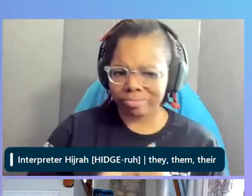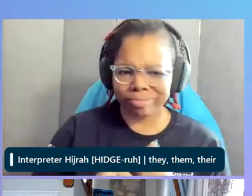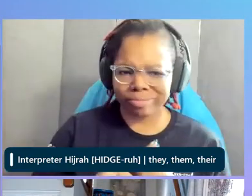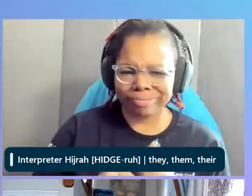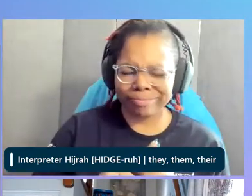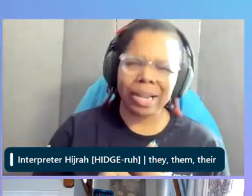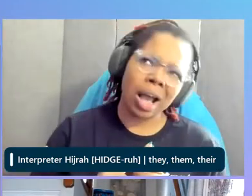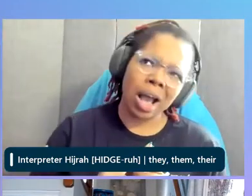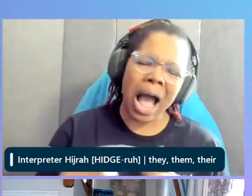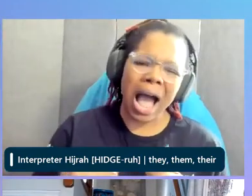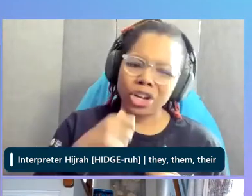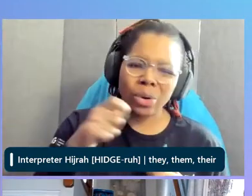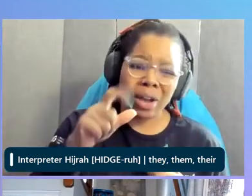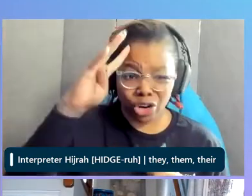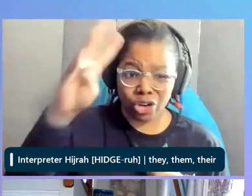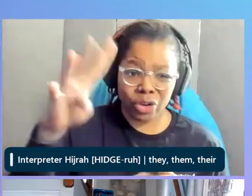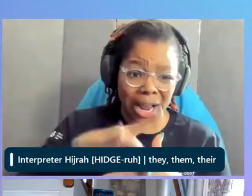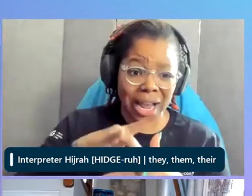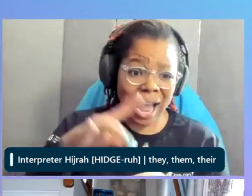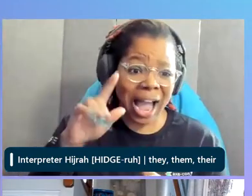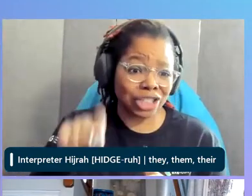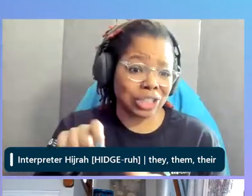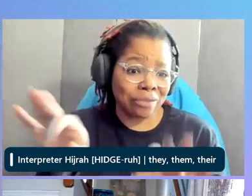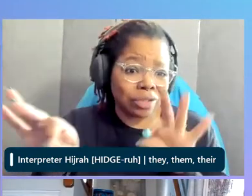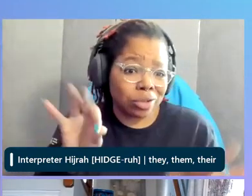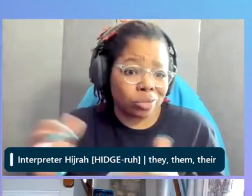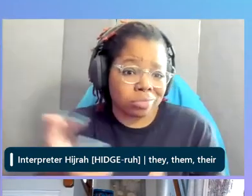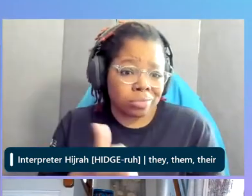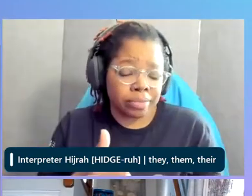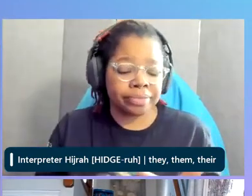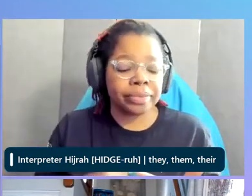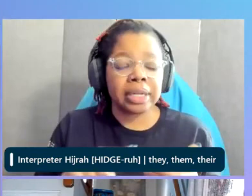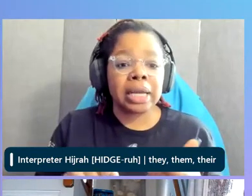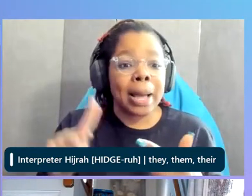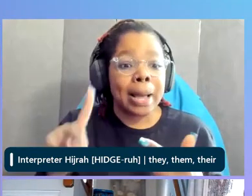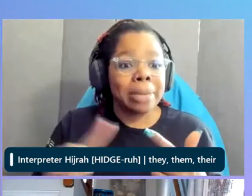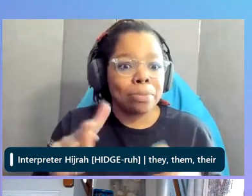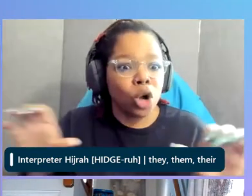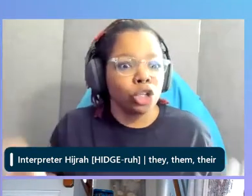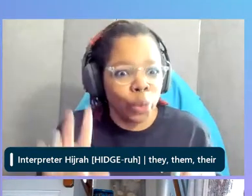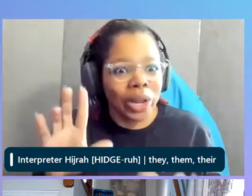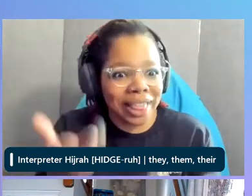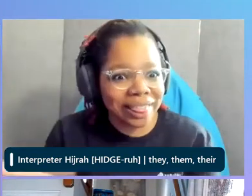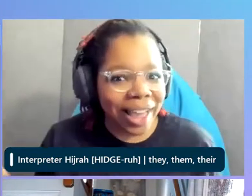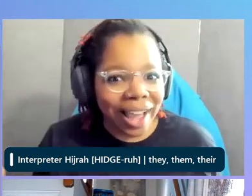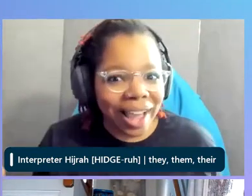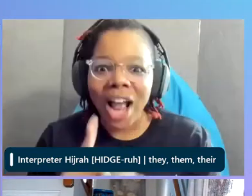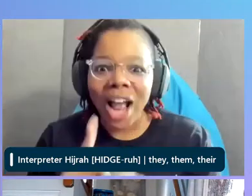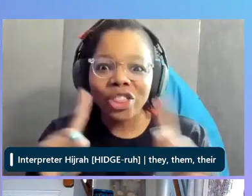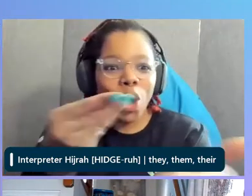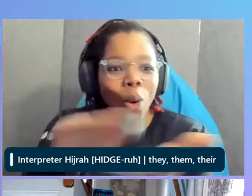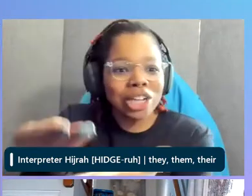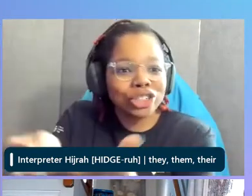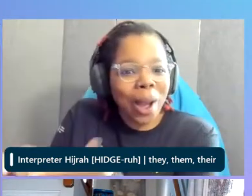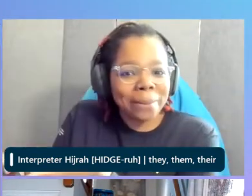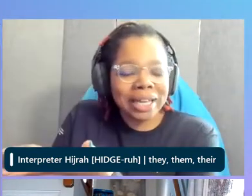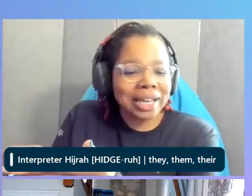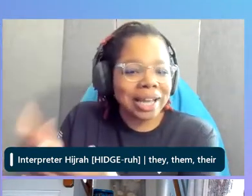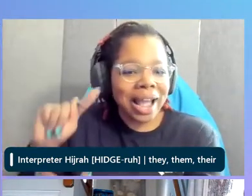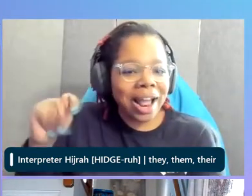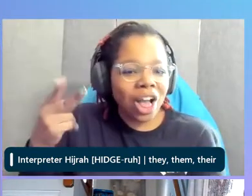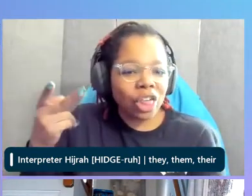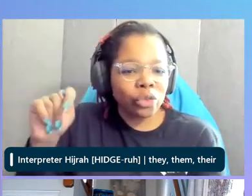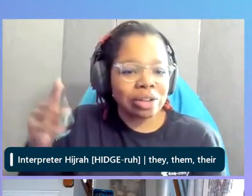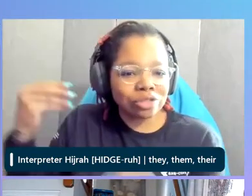have to create any content. I just have to curate it. Two, people are doing the thing, right? They're going and shopping at a thrift